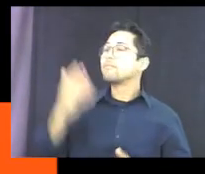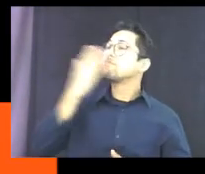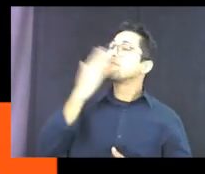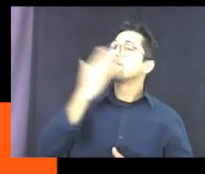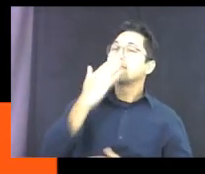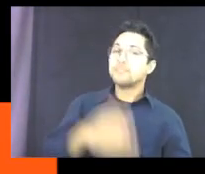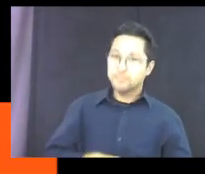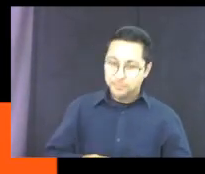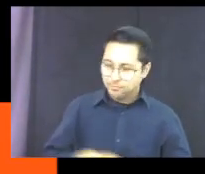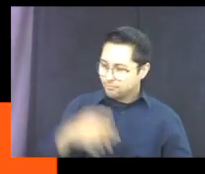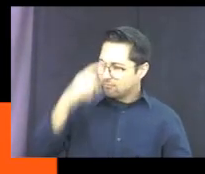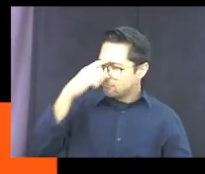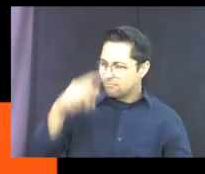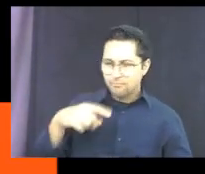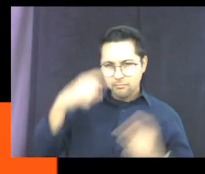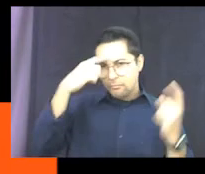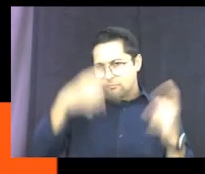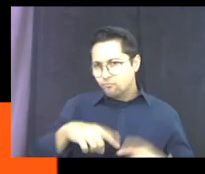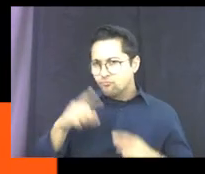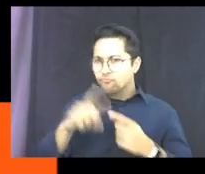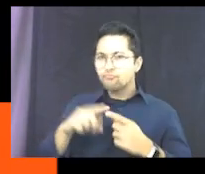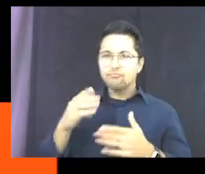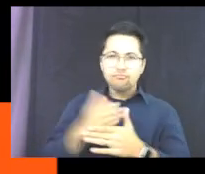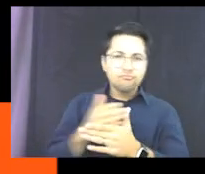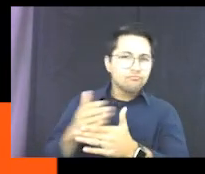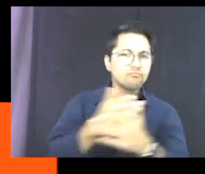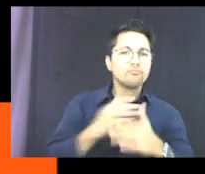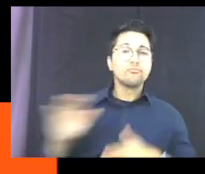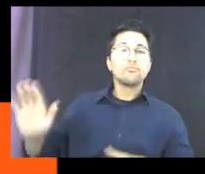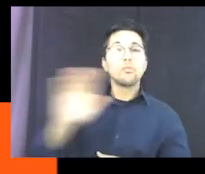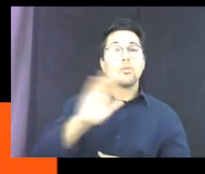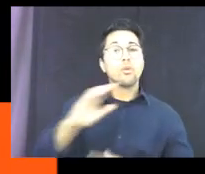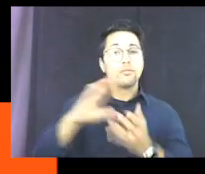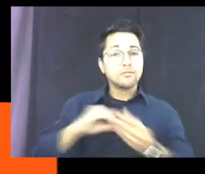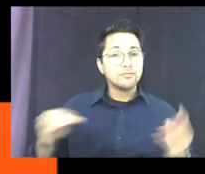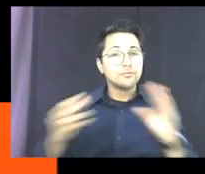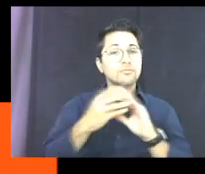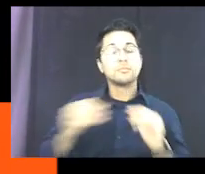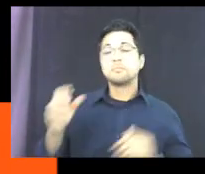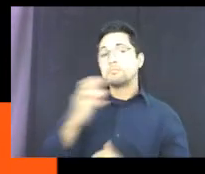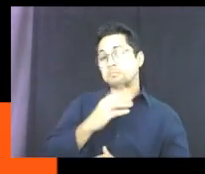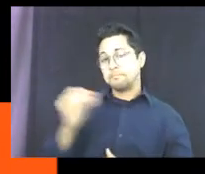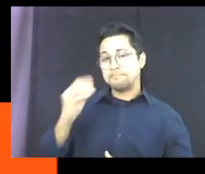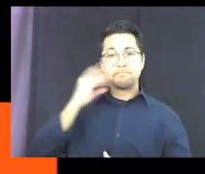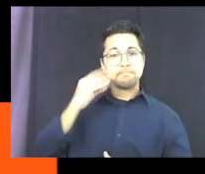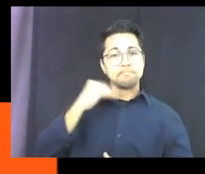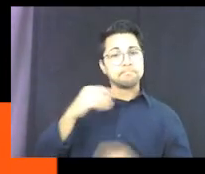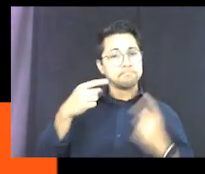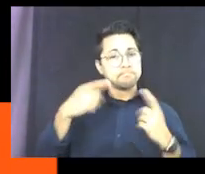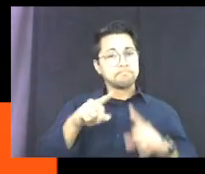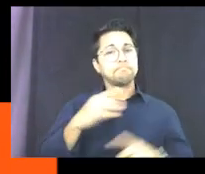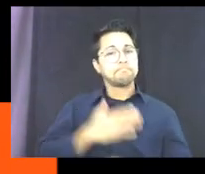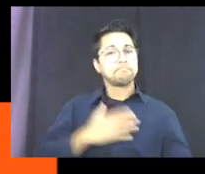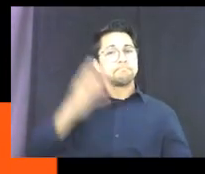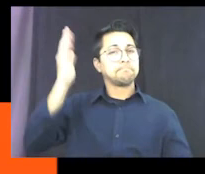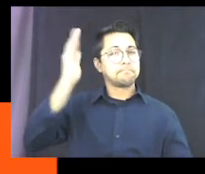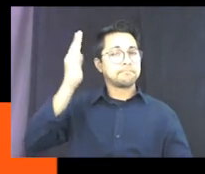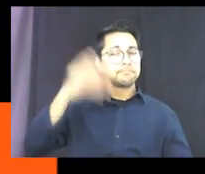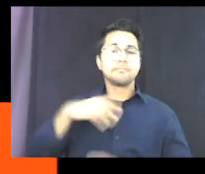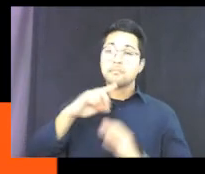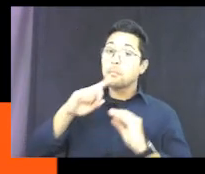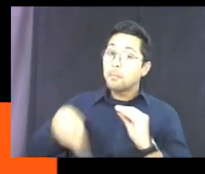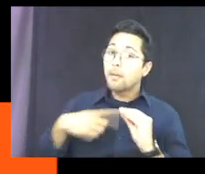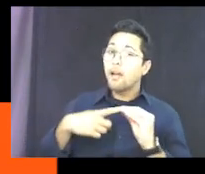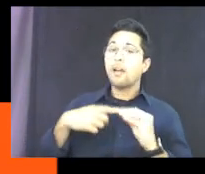Thank you for agreeing to share your stories and experiences during my presentation